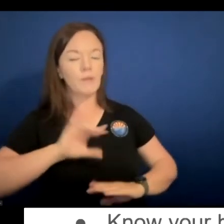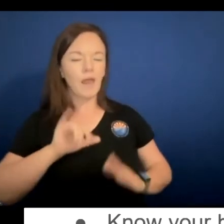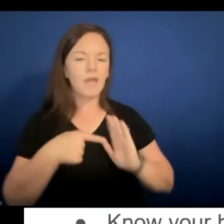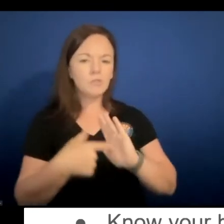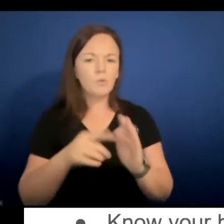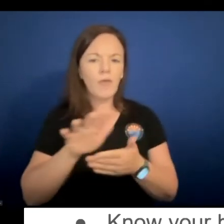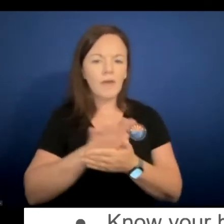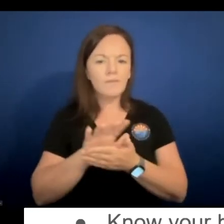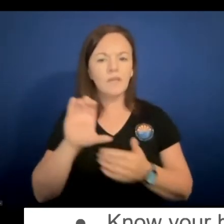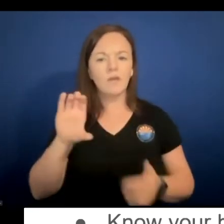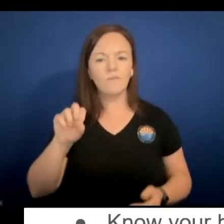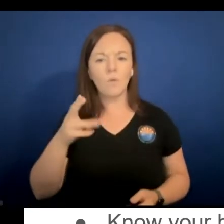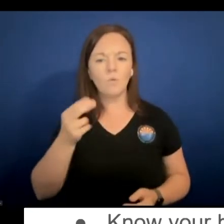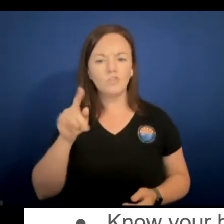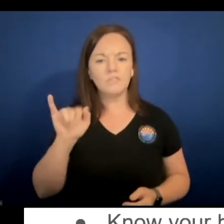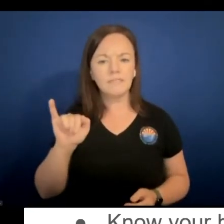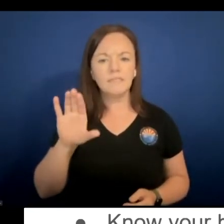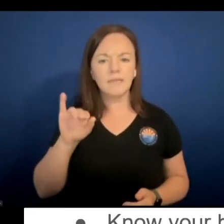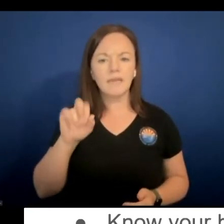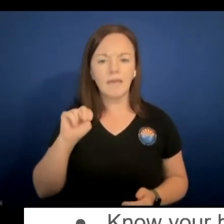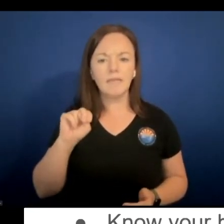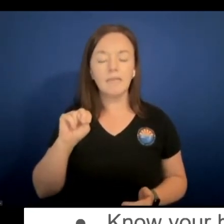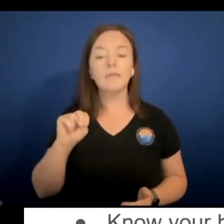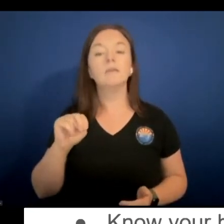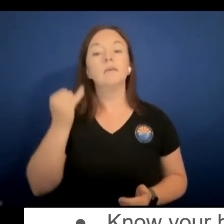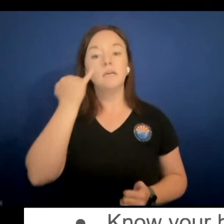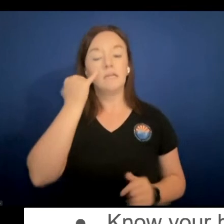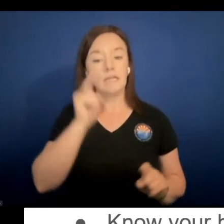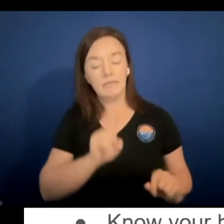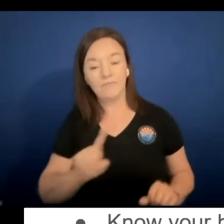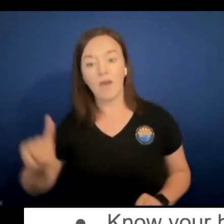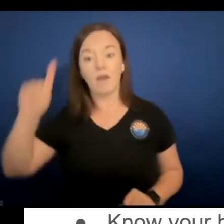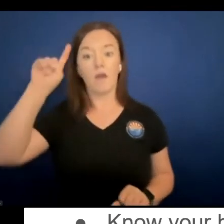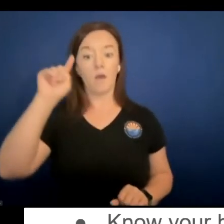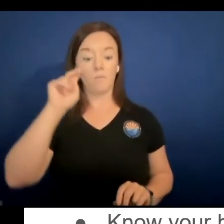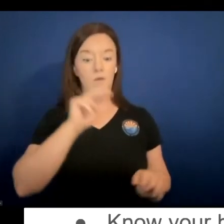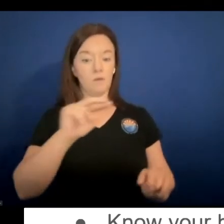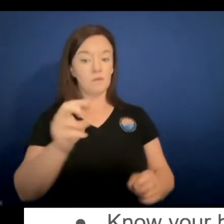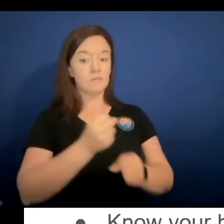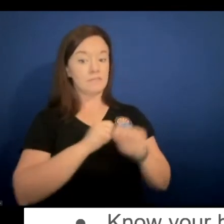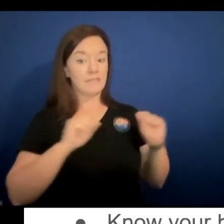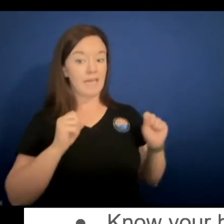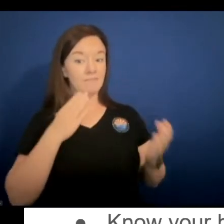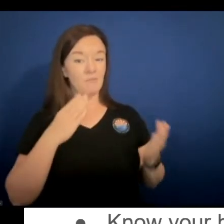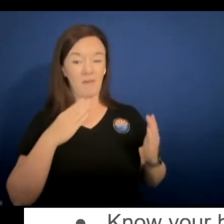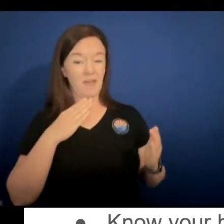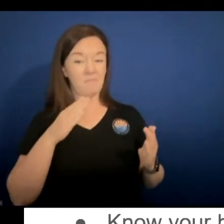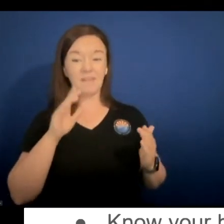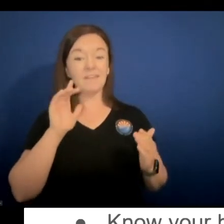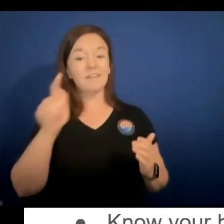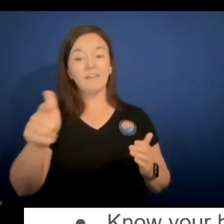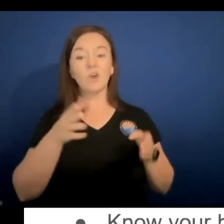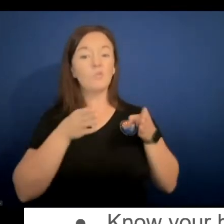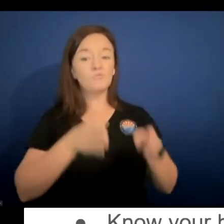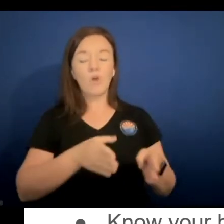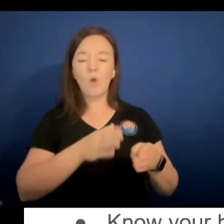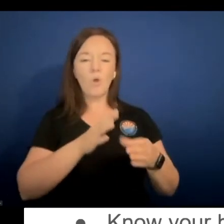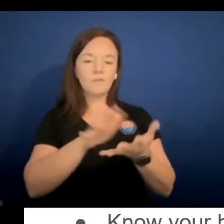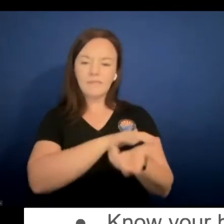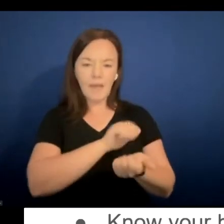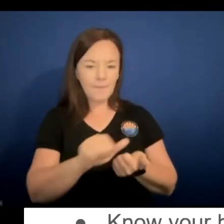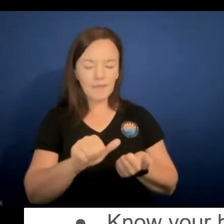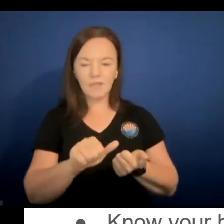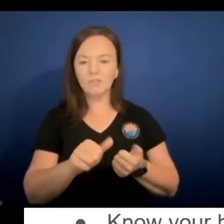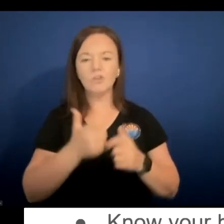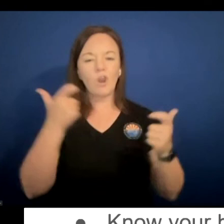Cochiti Canyon, even if you make it to high ground, the road may be damaged. You may have large boulders on the road, may make